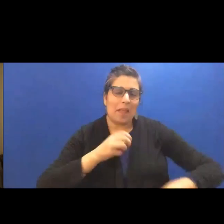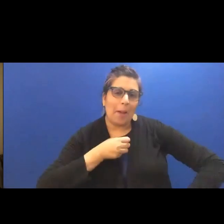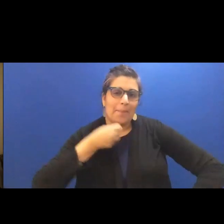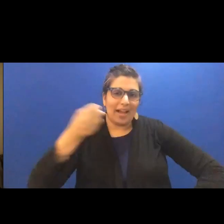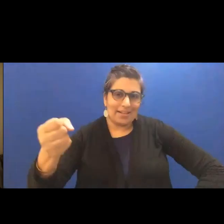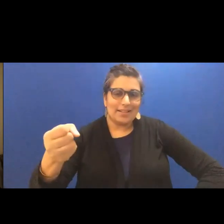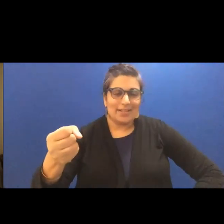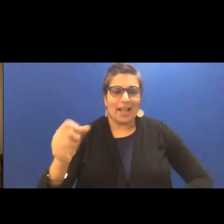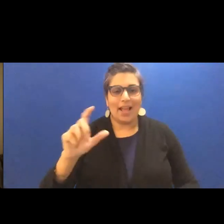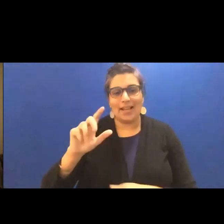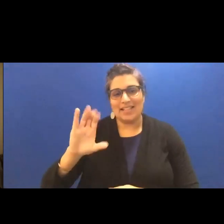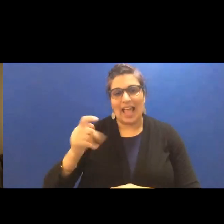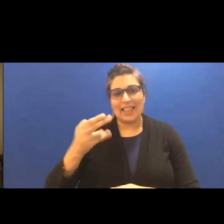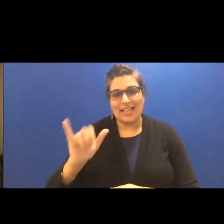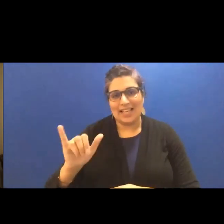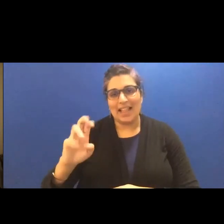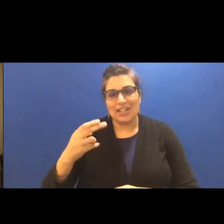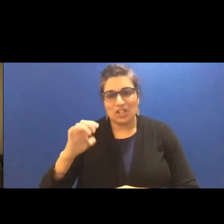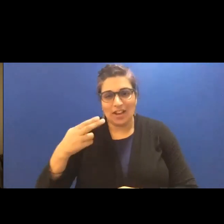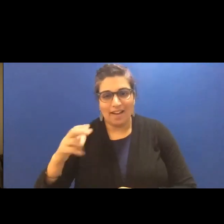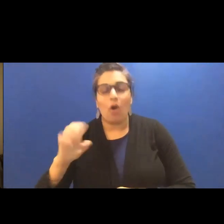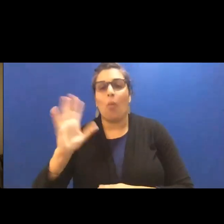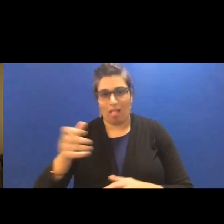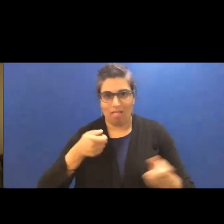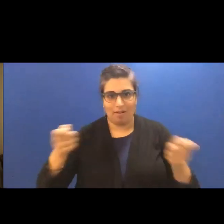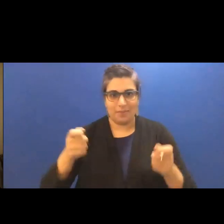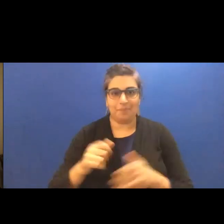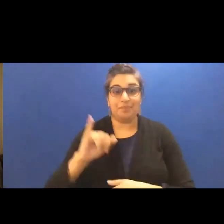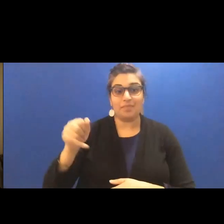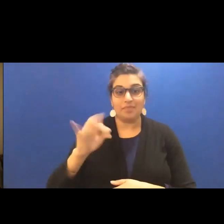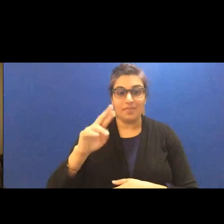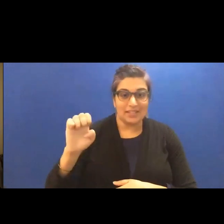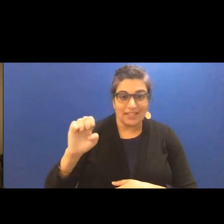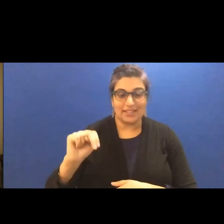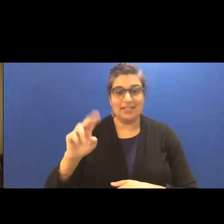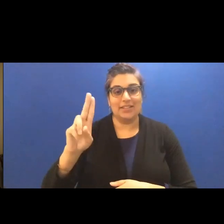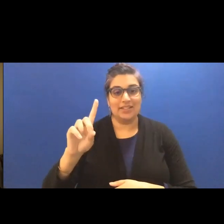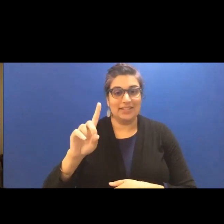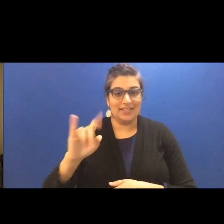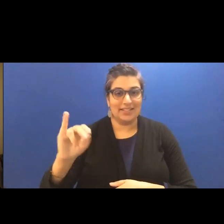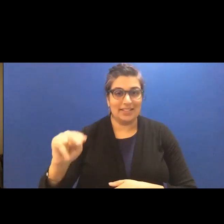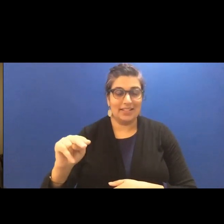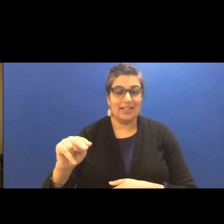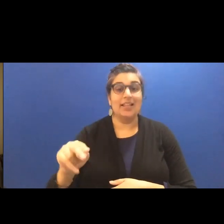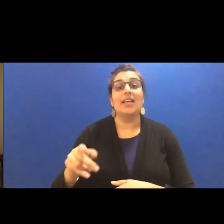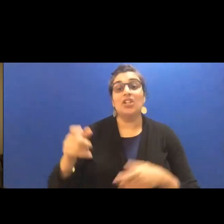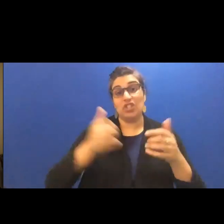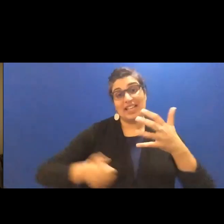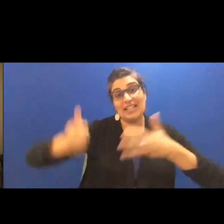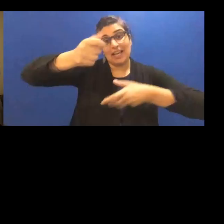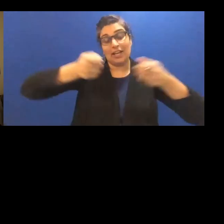will moderate our conversation. Jafreen Uddin was appointed Executive Director of the AAWW